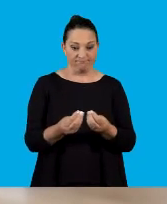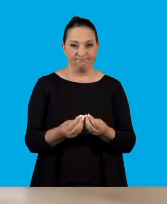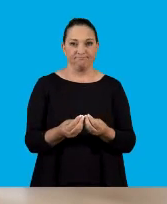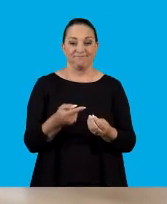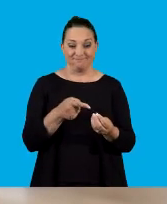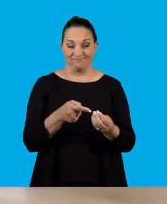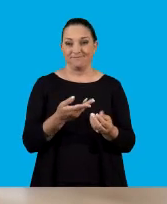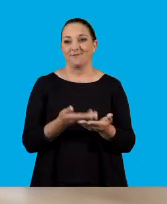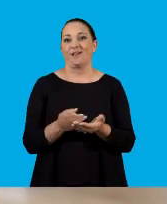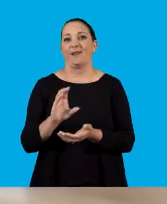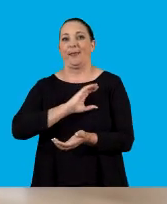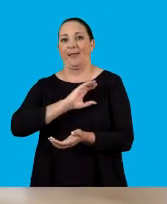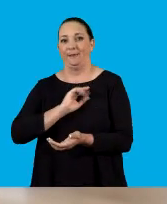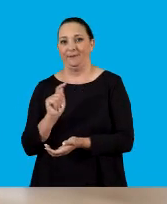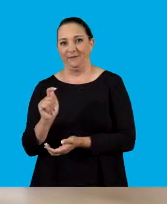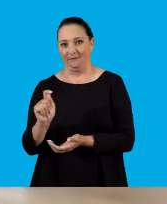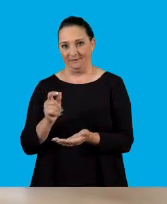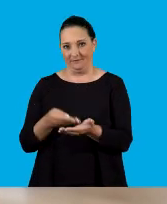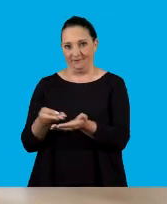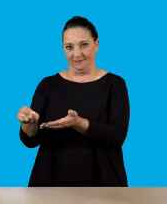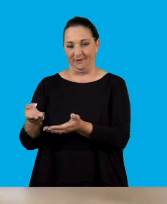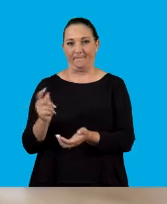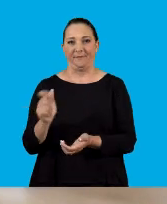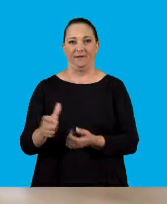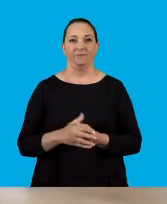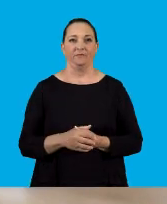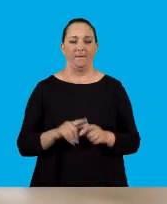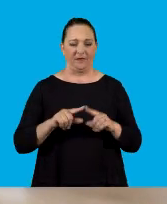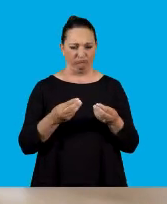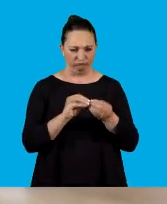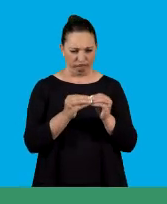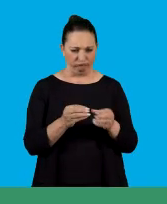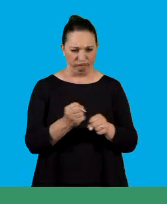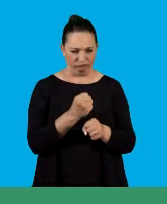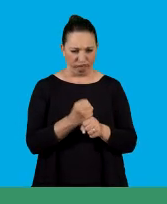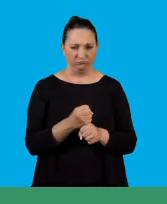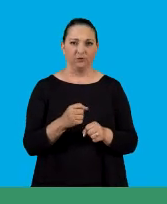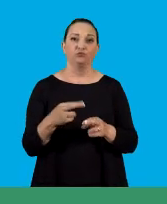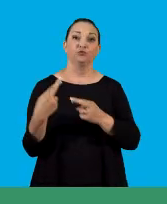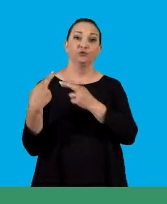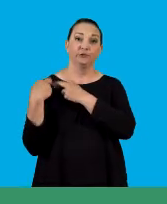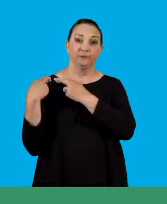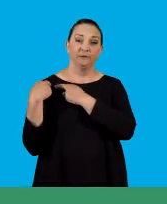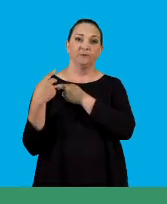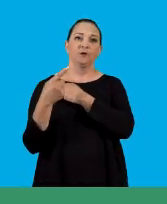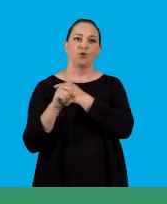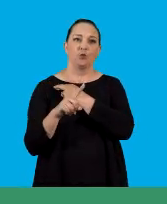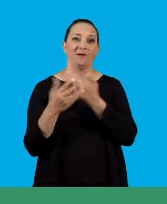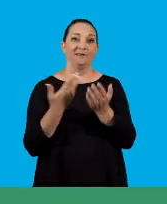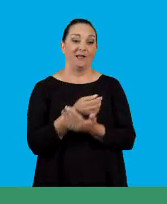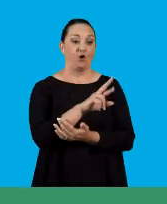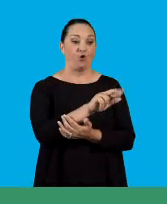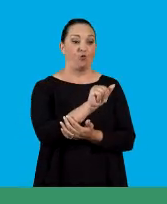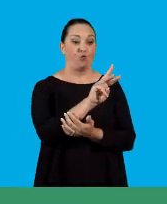product goes to the customers. So what do we mean by this function? The production function is responsible for converting